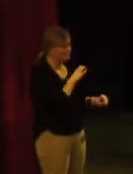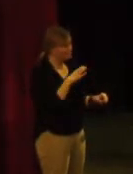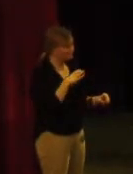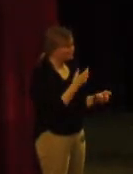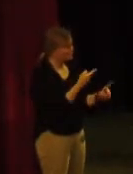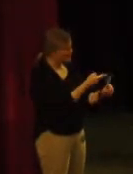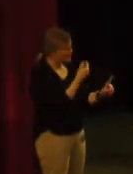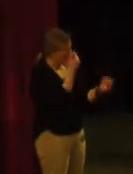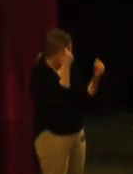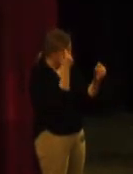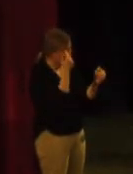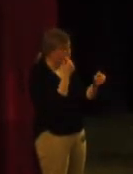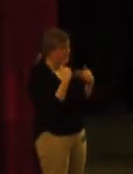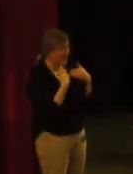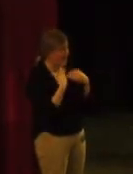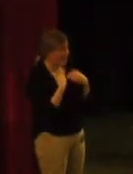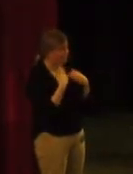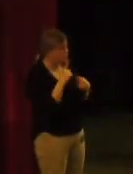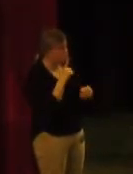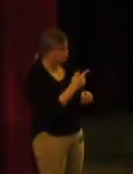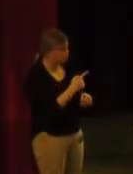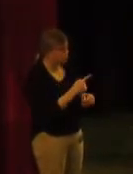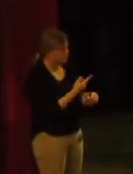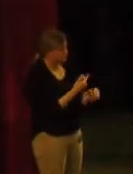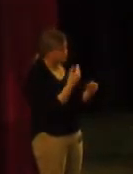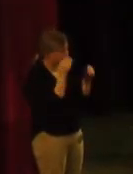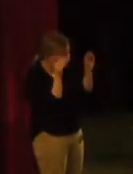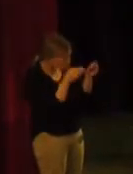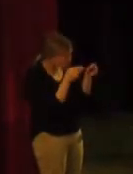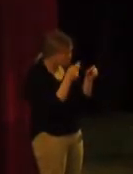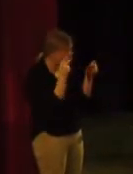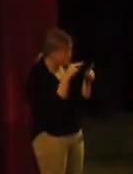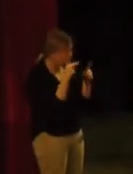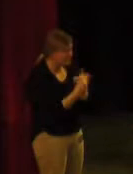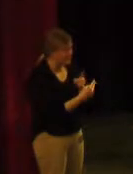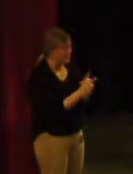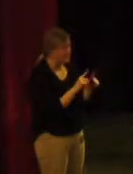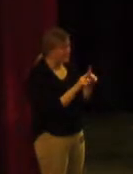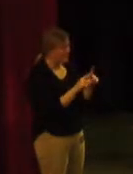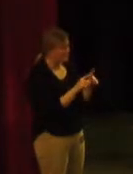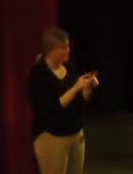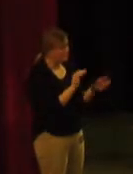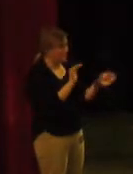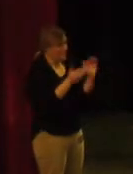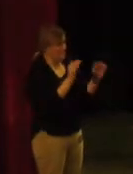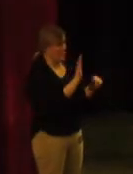more realistic look at immigration and what a good immigration policy was than some of the people in his own party.